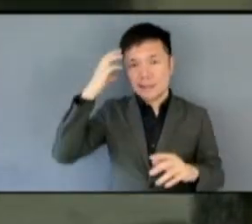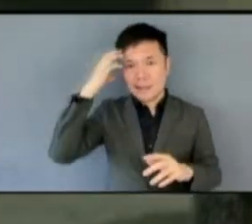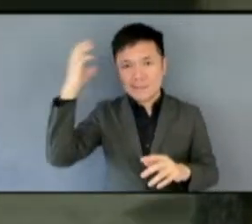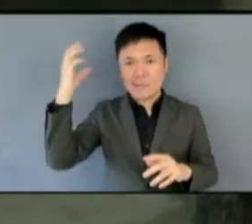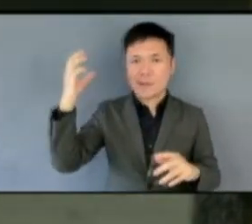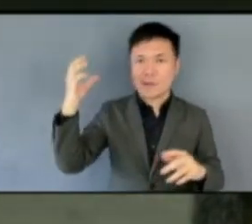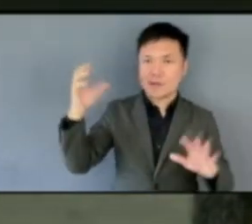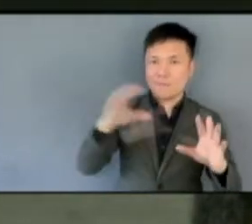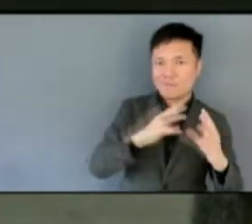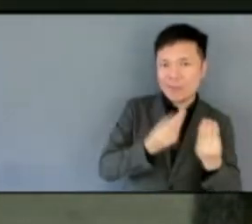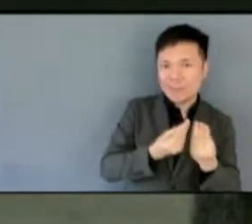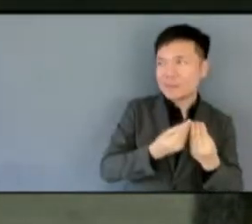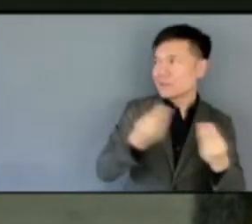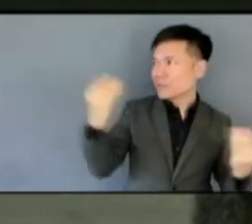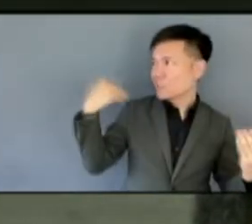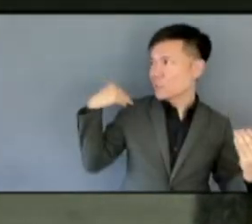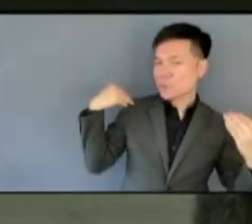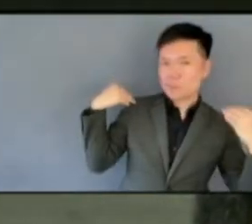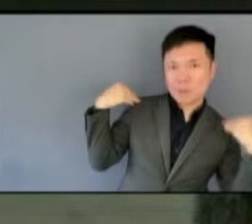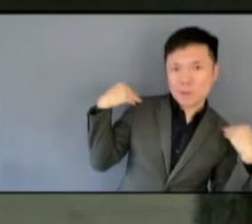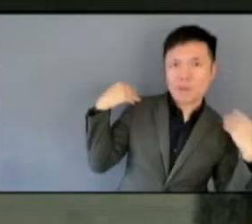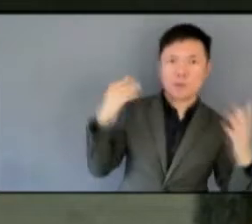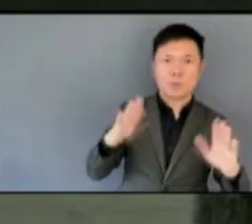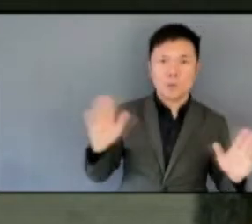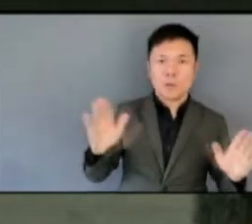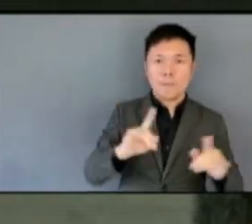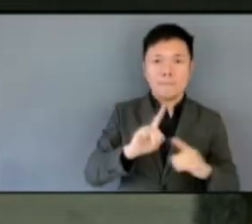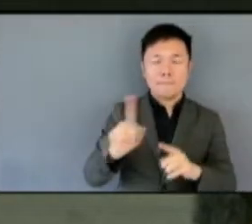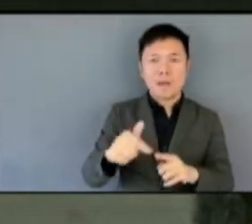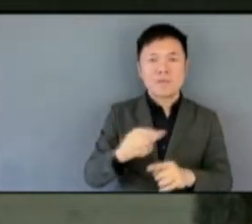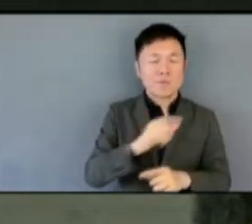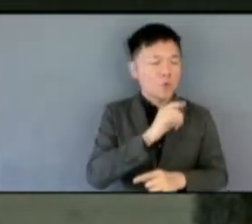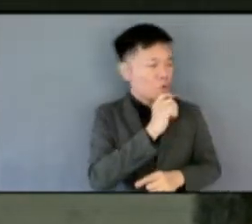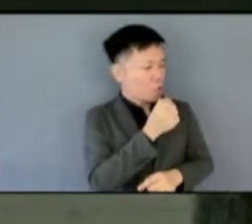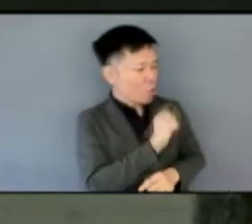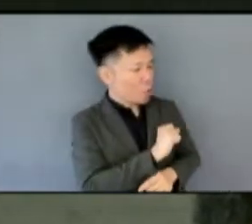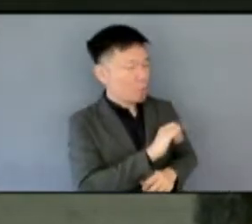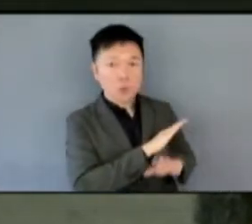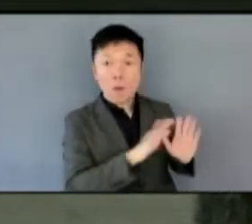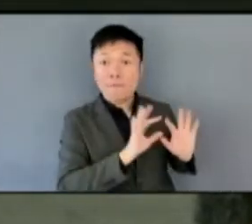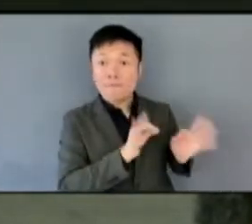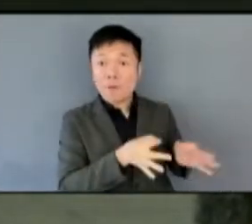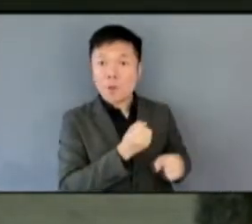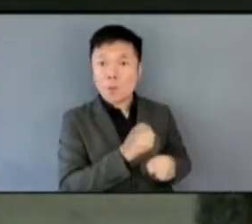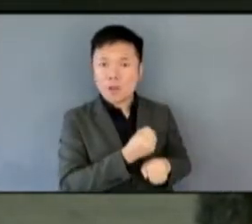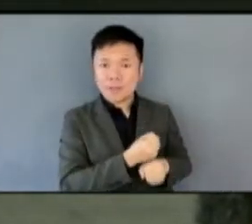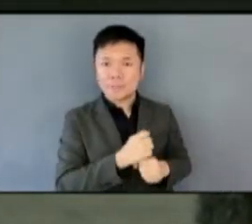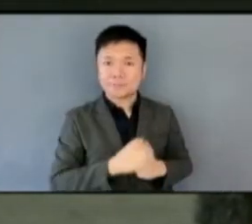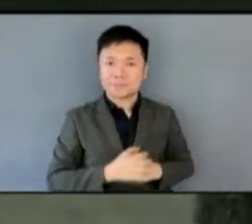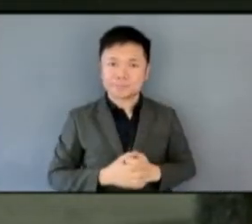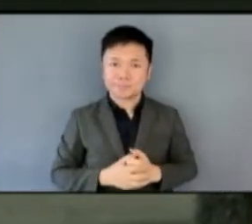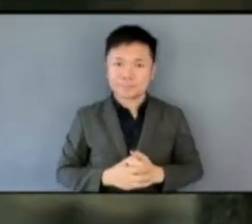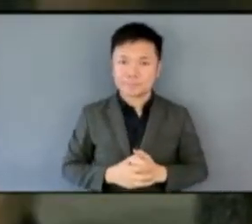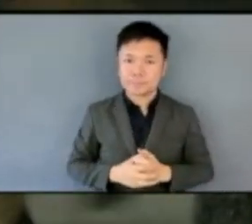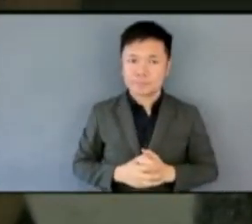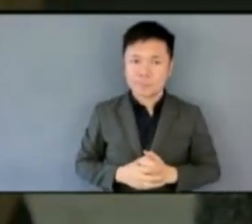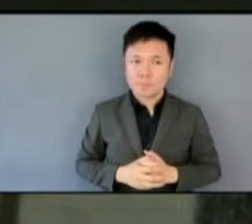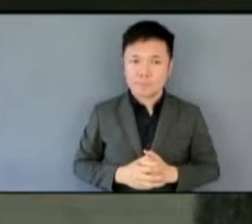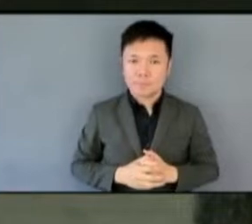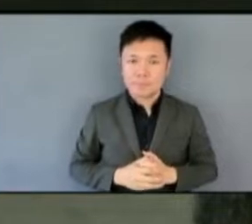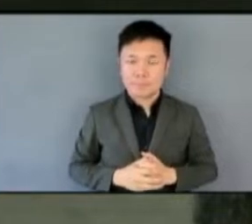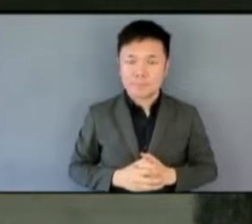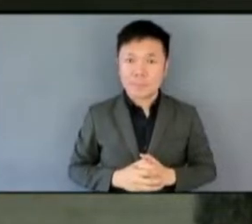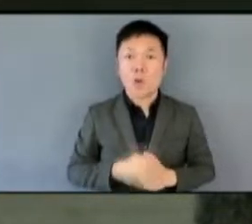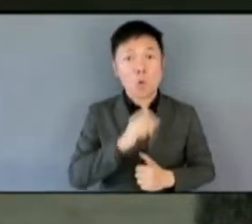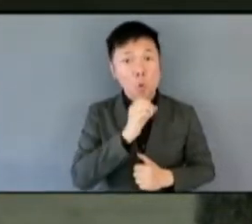have a specific comment on the case of older informal workers. As we know, there are many